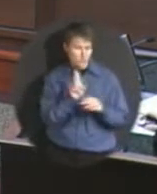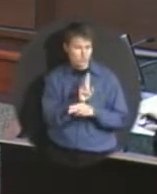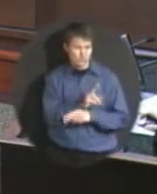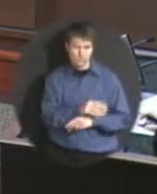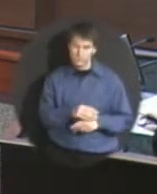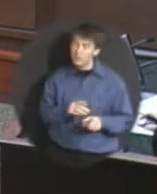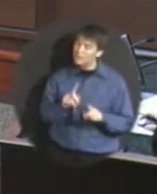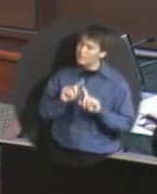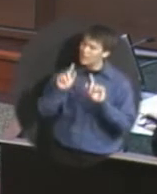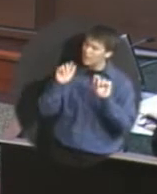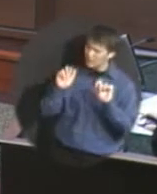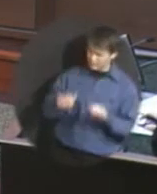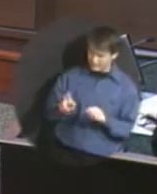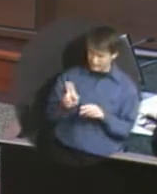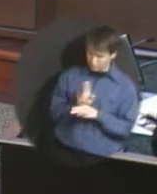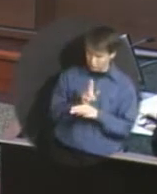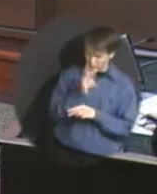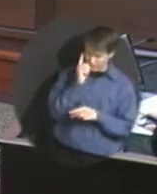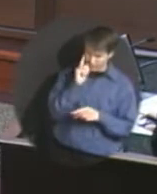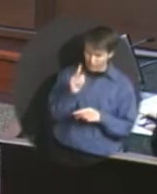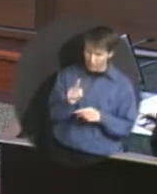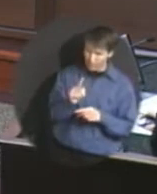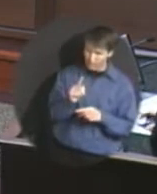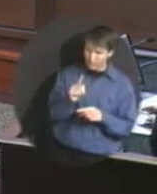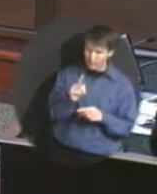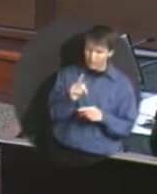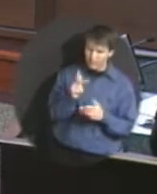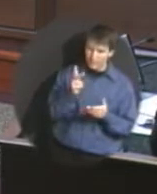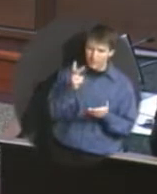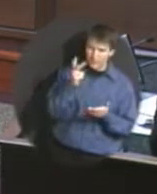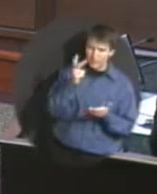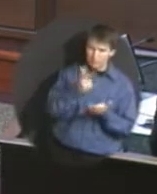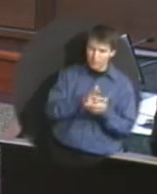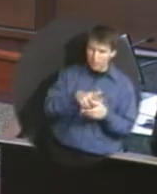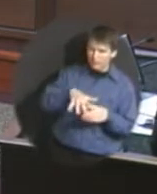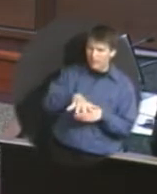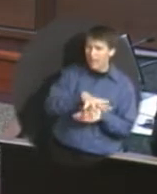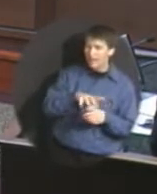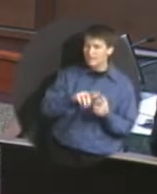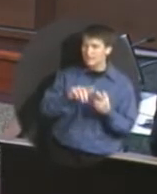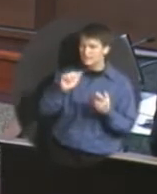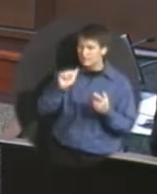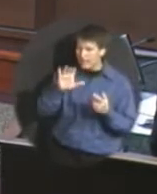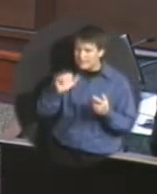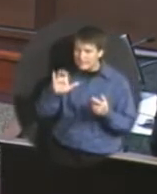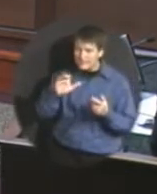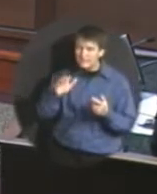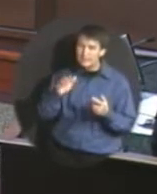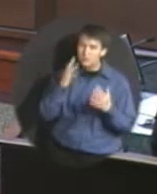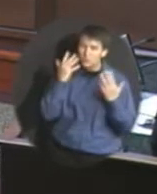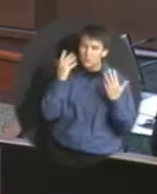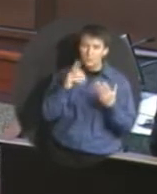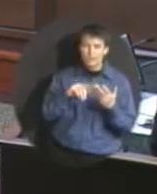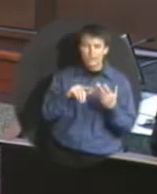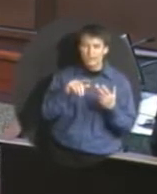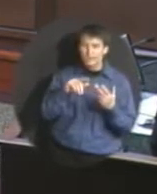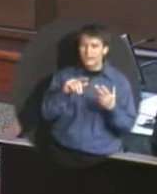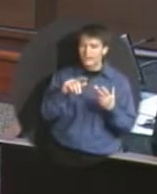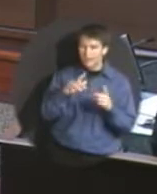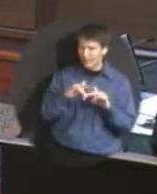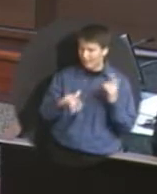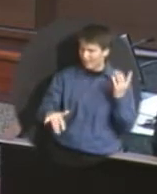But could be used for all of those parking lots, air conditioners, chillers, et cetera, et cetera. Yes, they